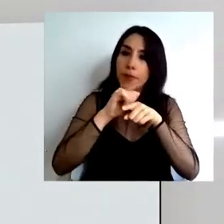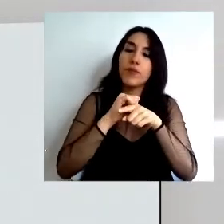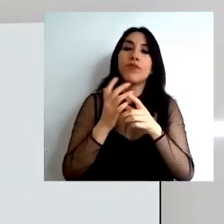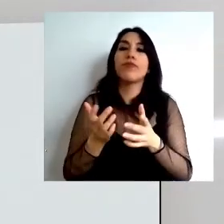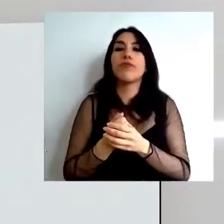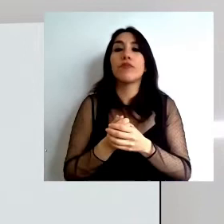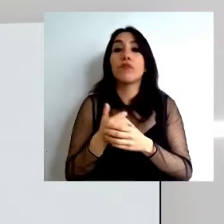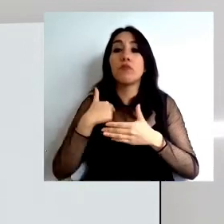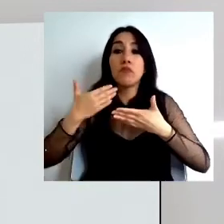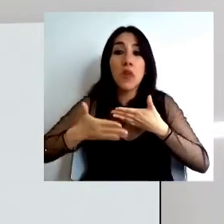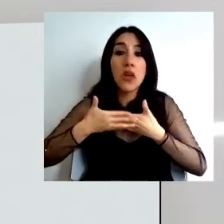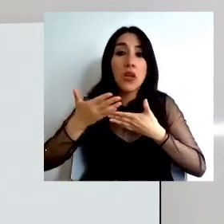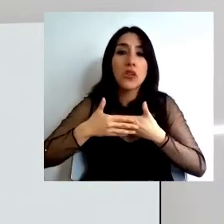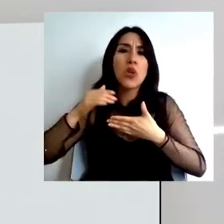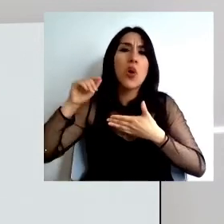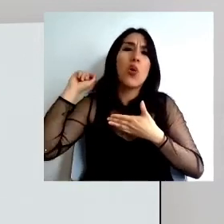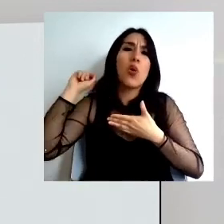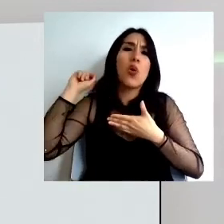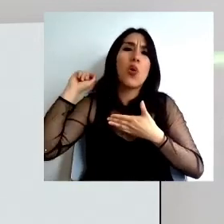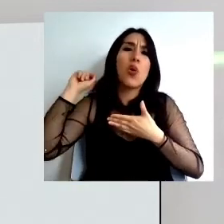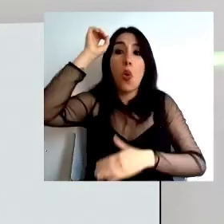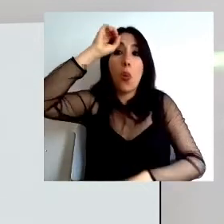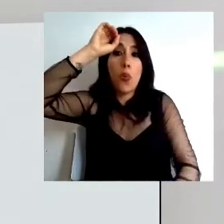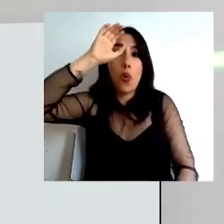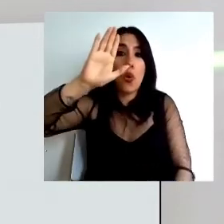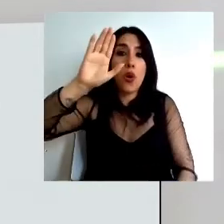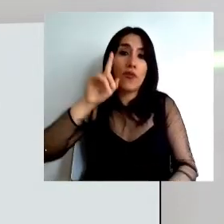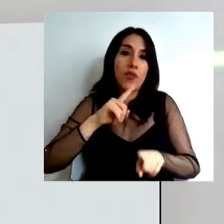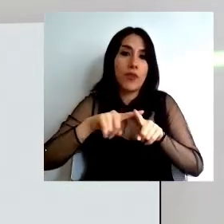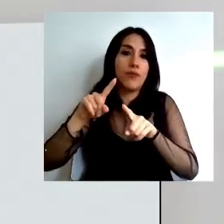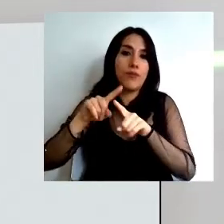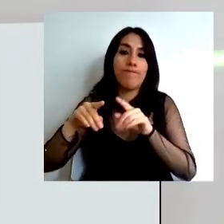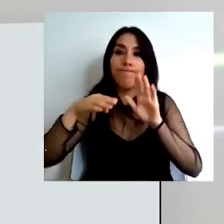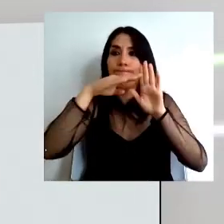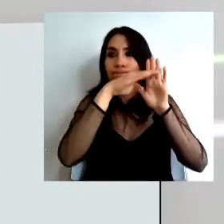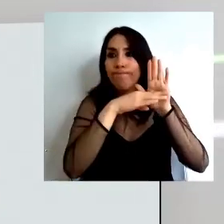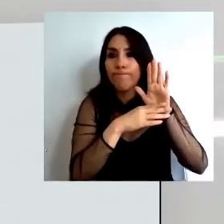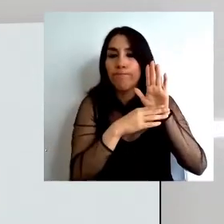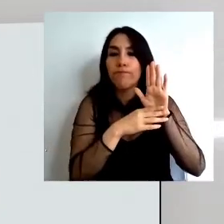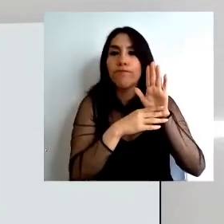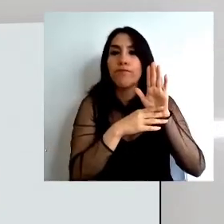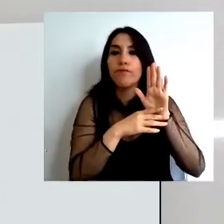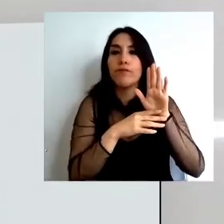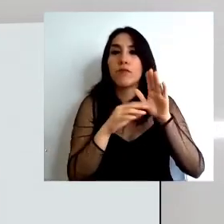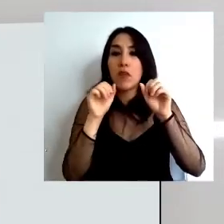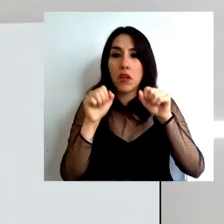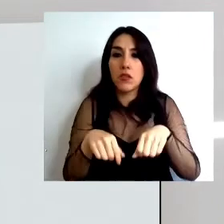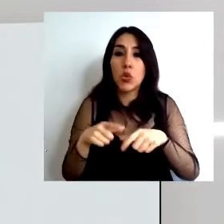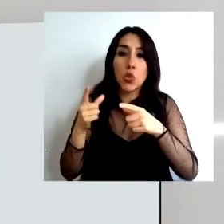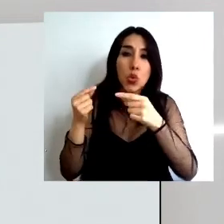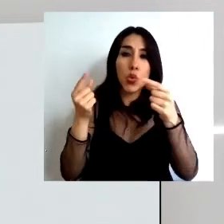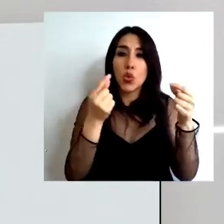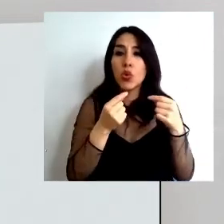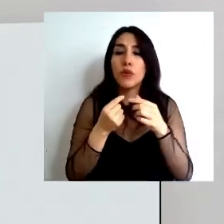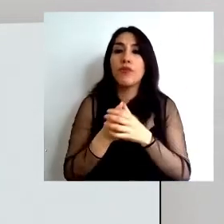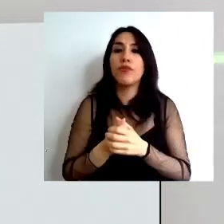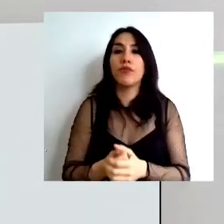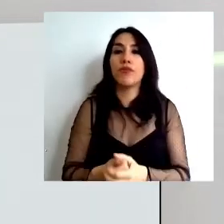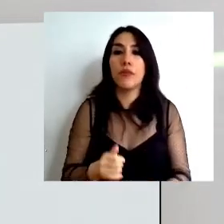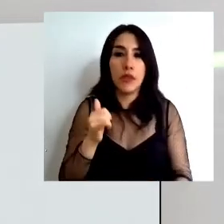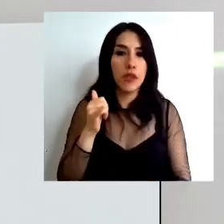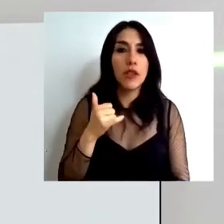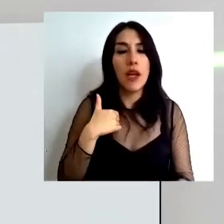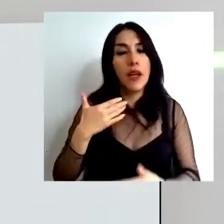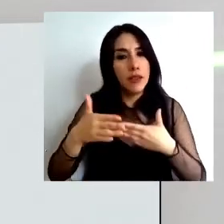basic thing that I will replicate. It's not always easy. It's not easy really to identify what is it.